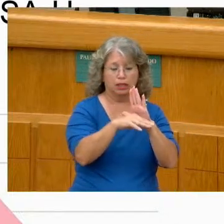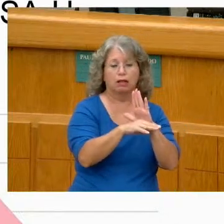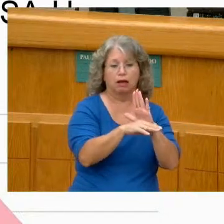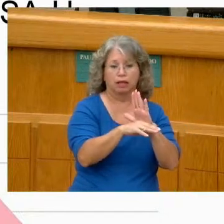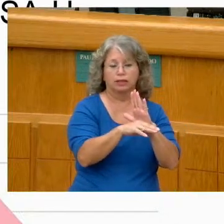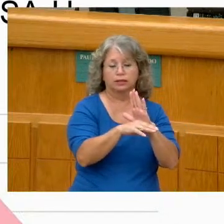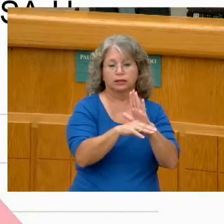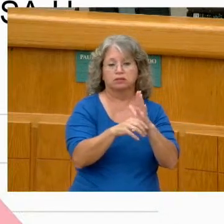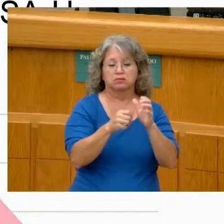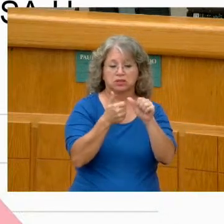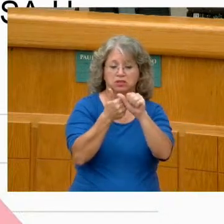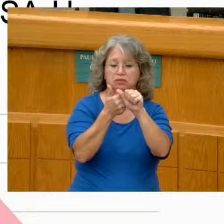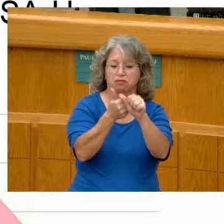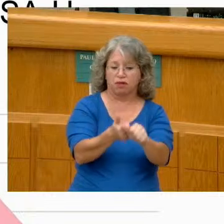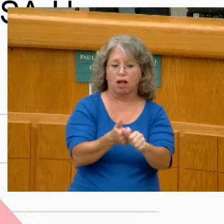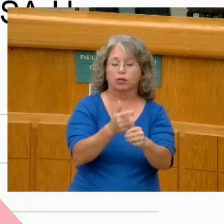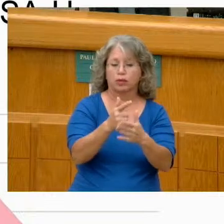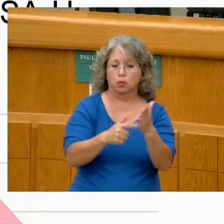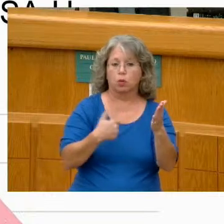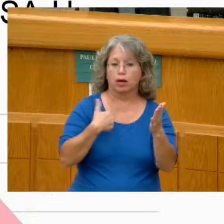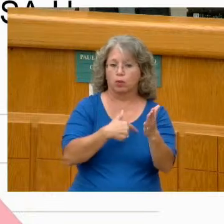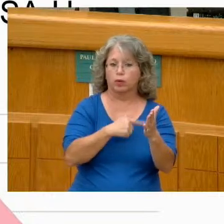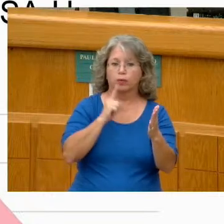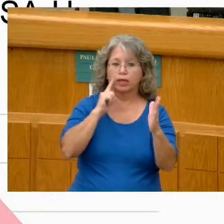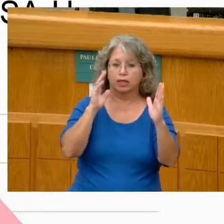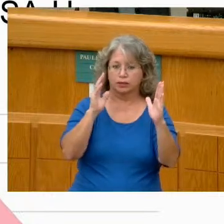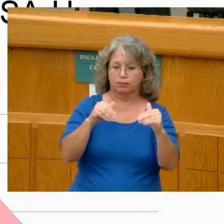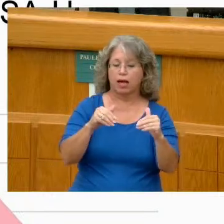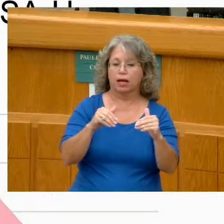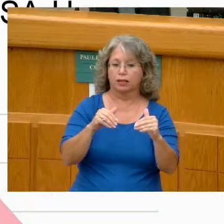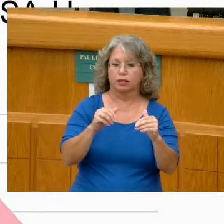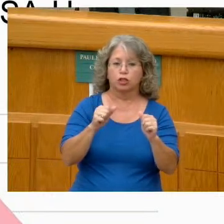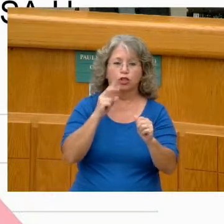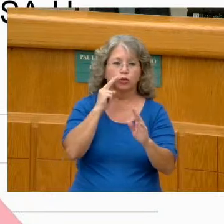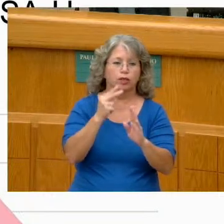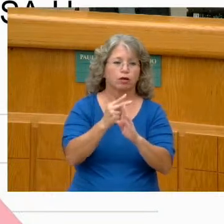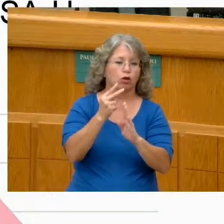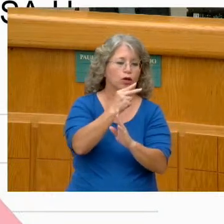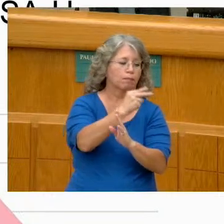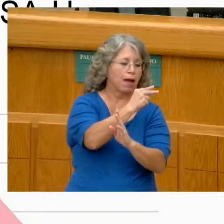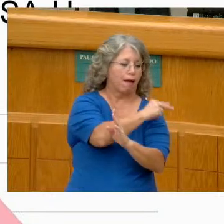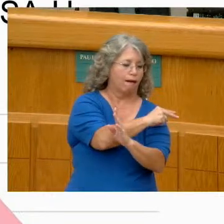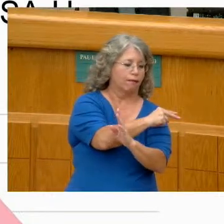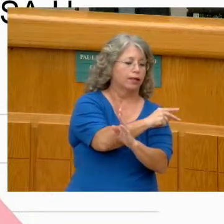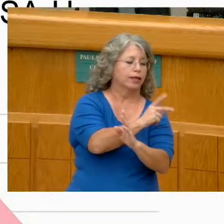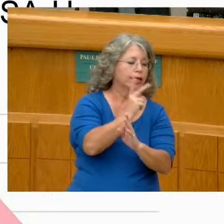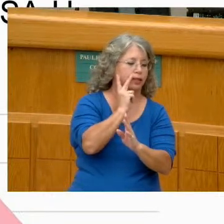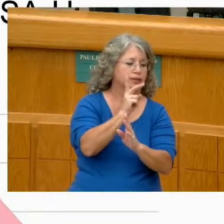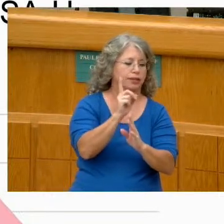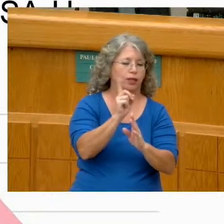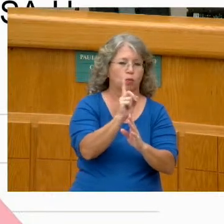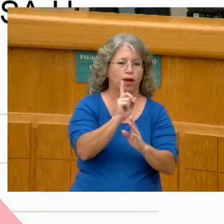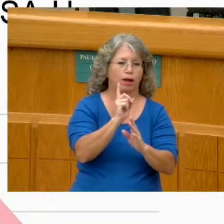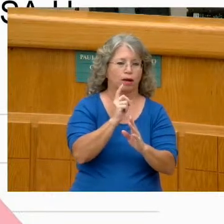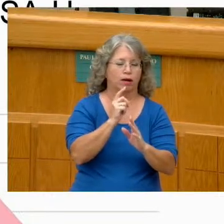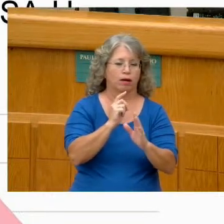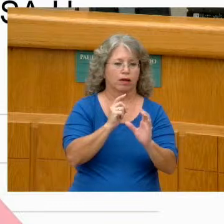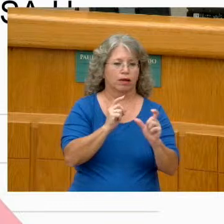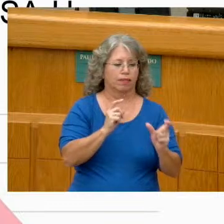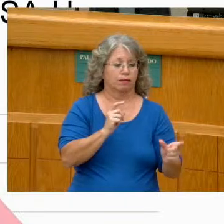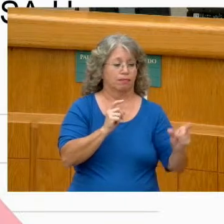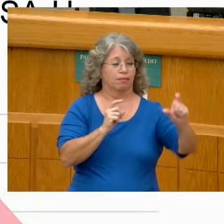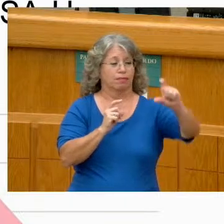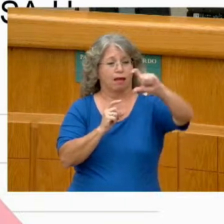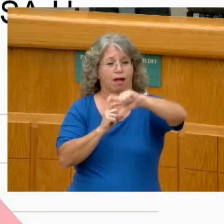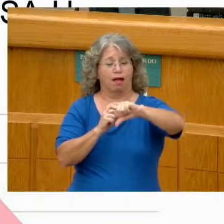what might be expected due to random variation. And you can look back through time and see times where we go below or above the line with the true